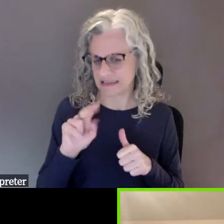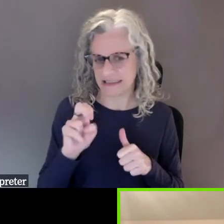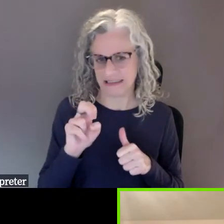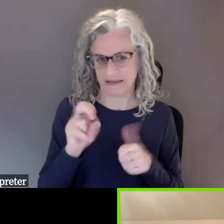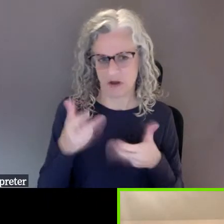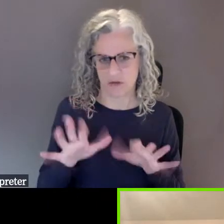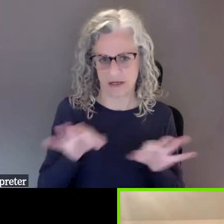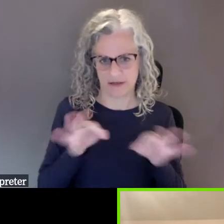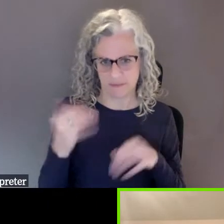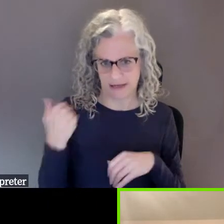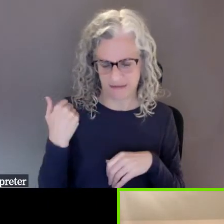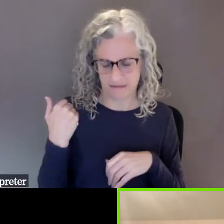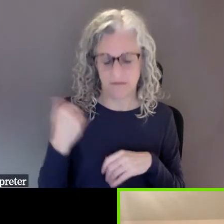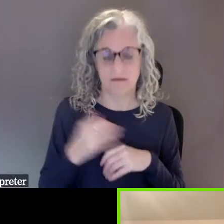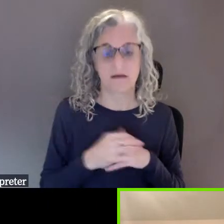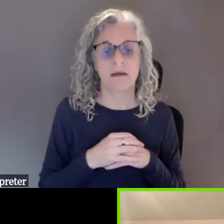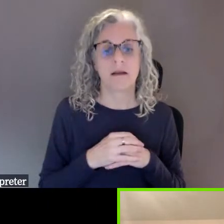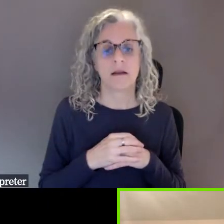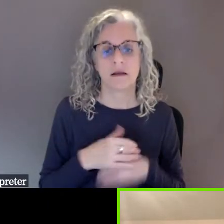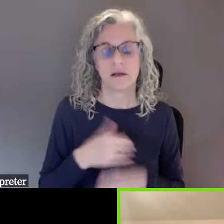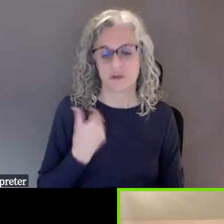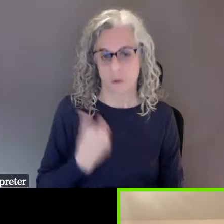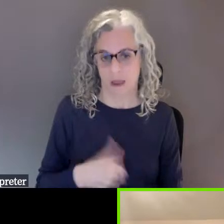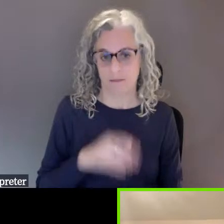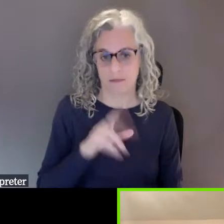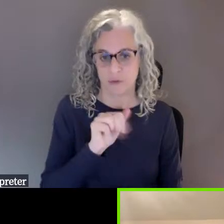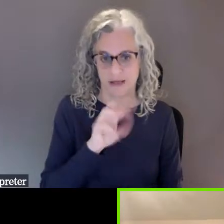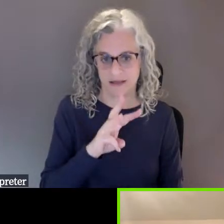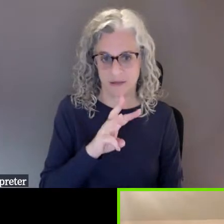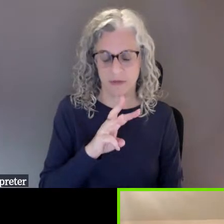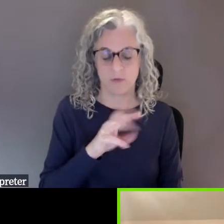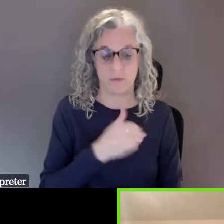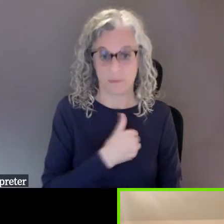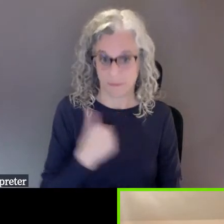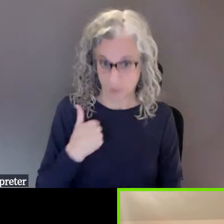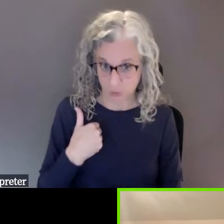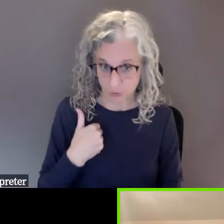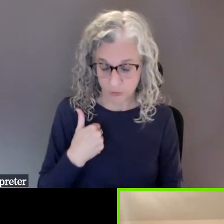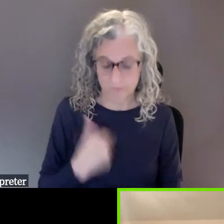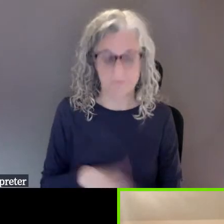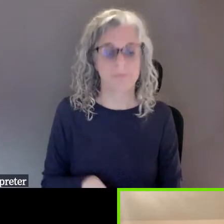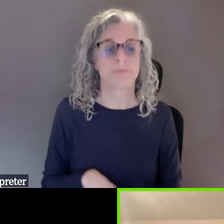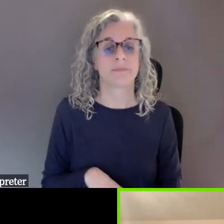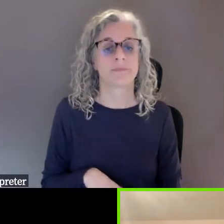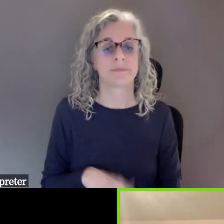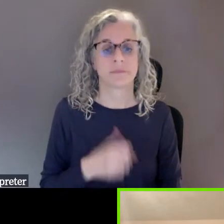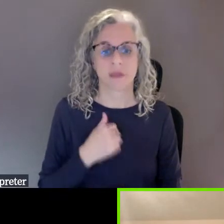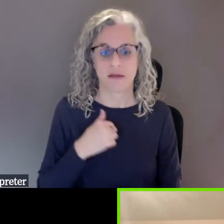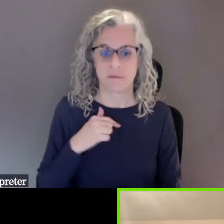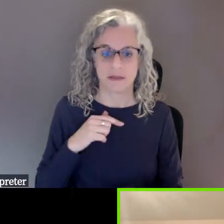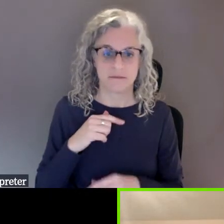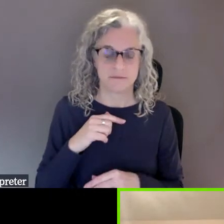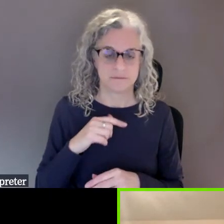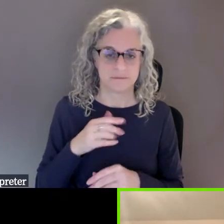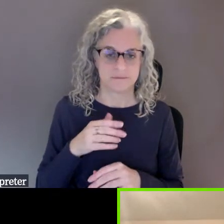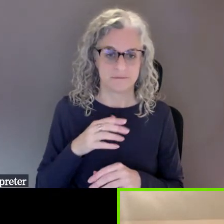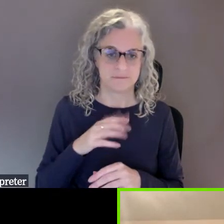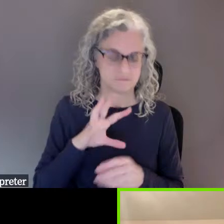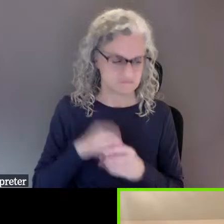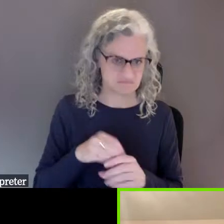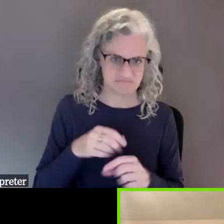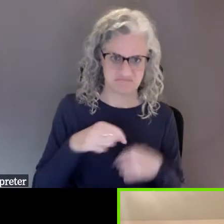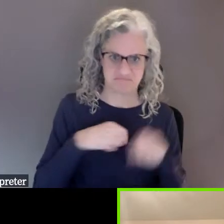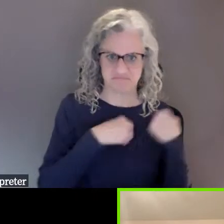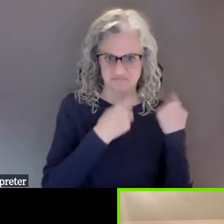of this talk, I am a UAW member. I've been part previously and am part